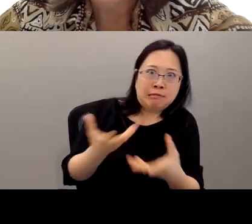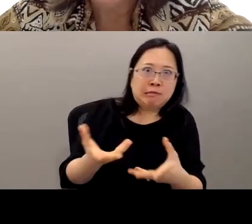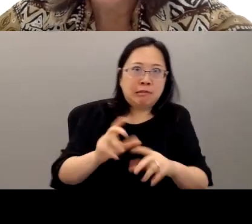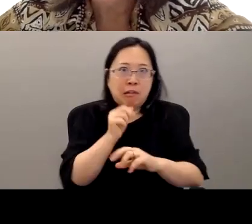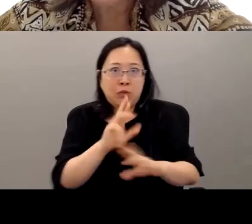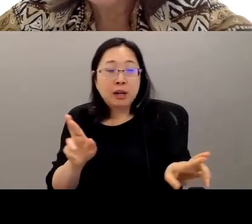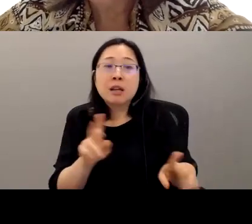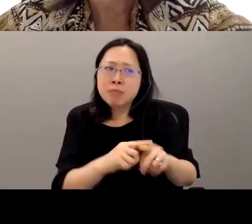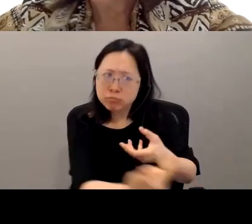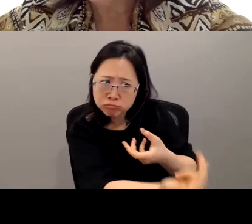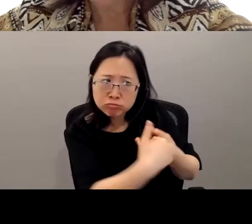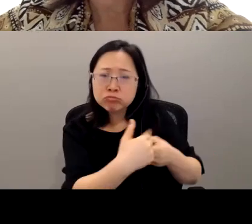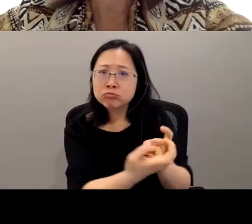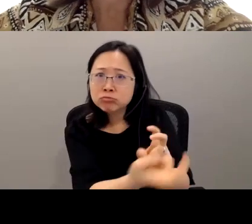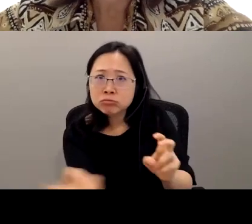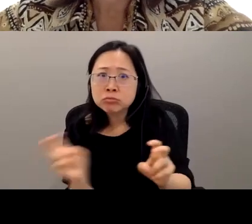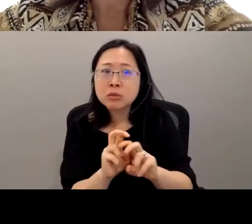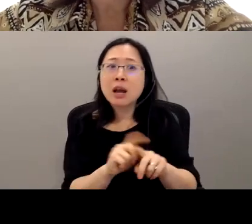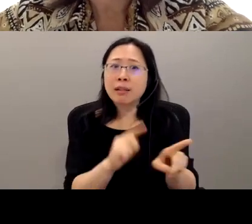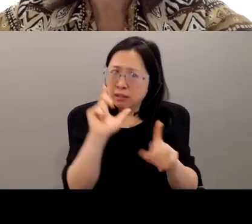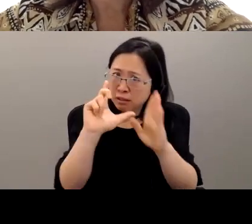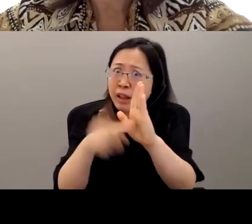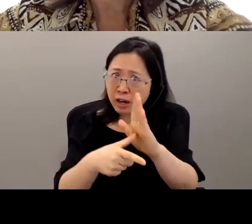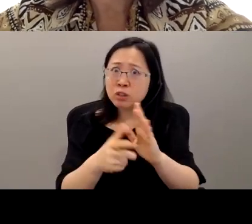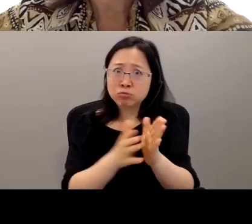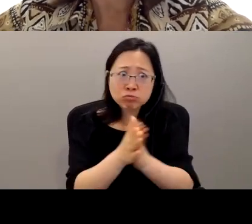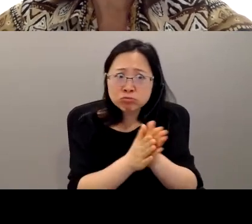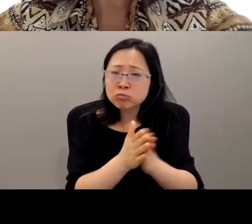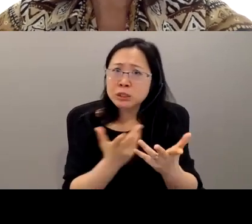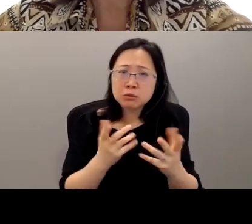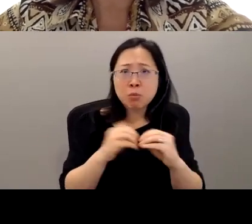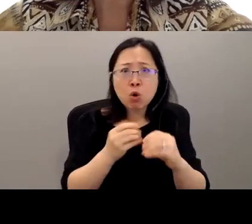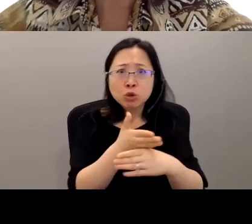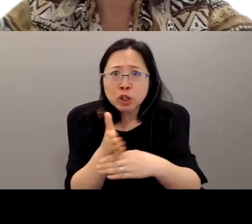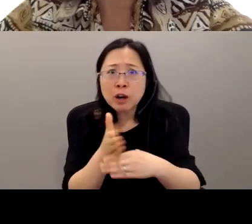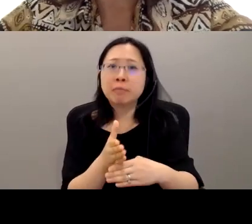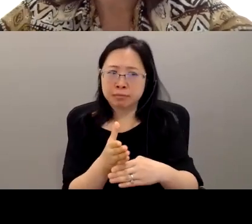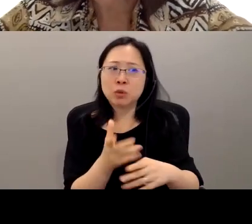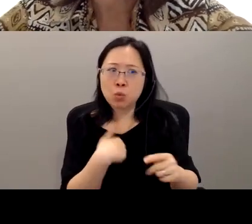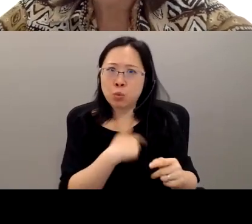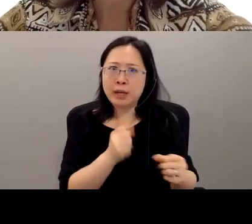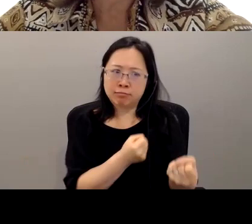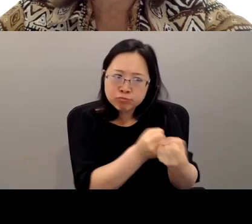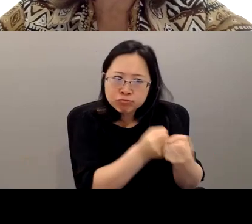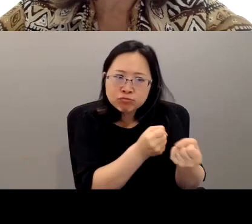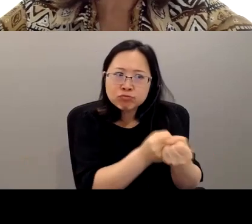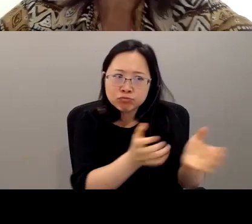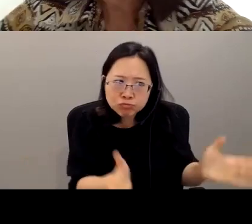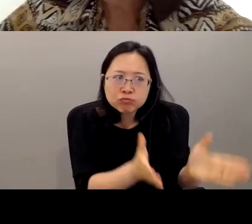the conversation or the dialogue, then we assist them in getting to that place where they can comfortably do